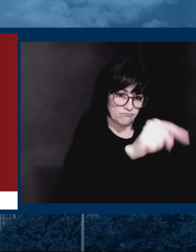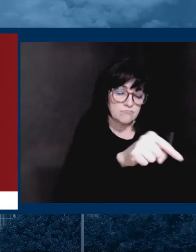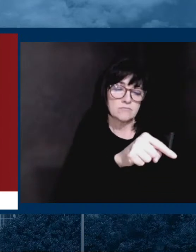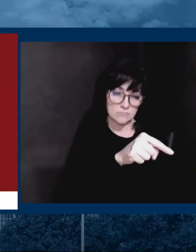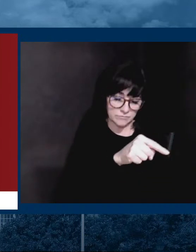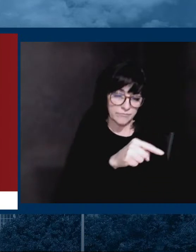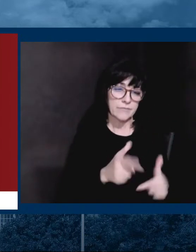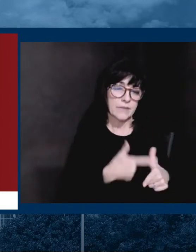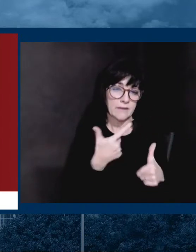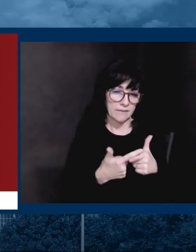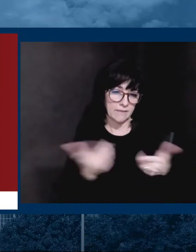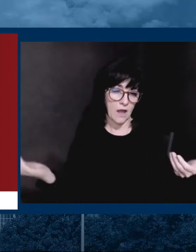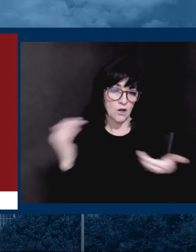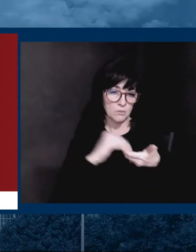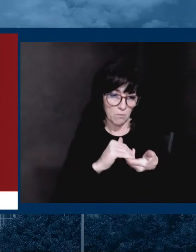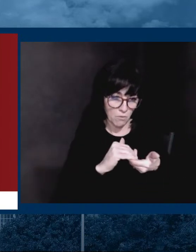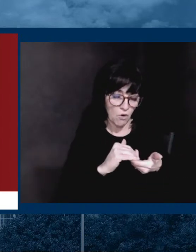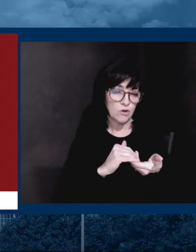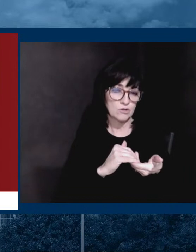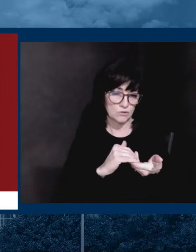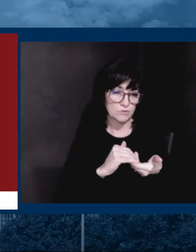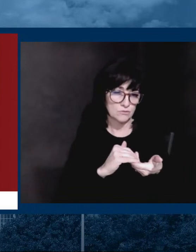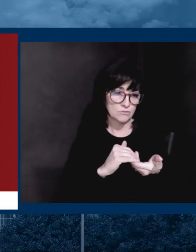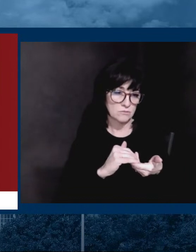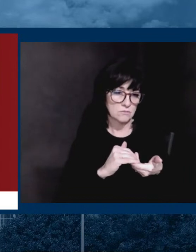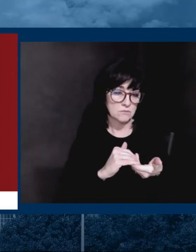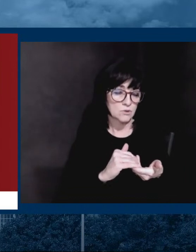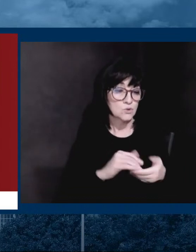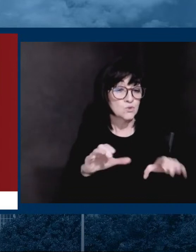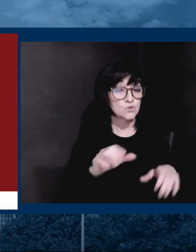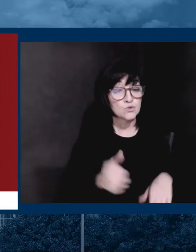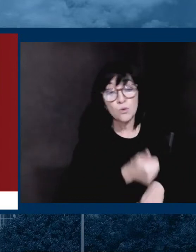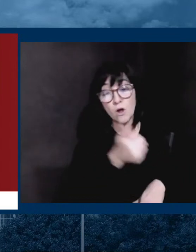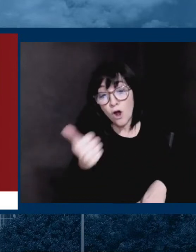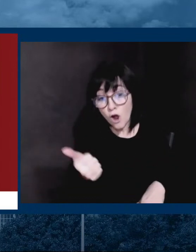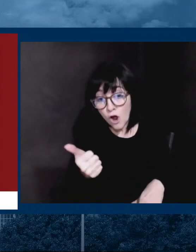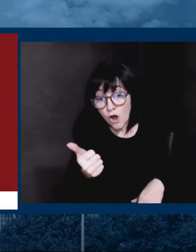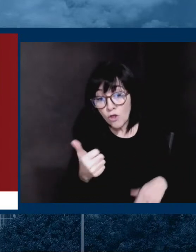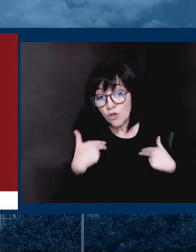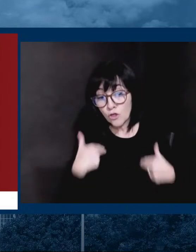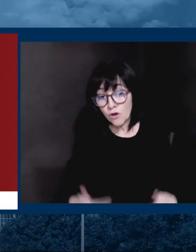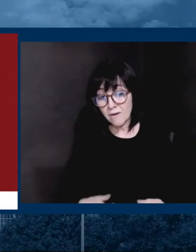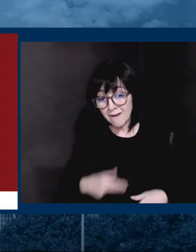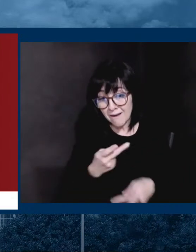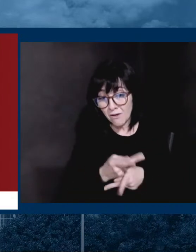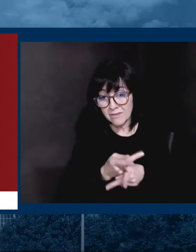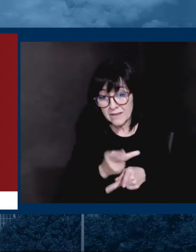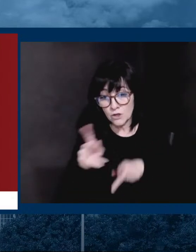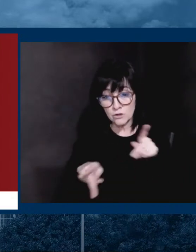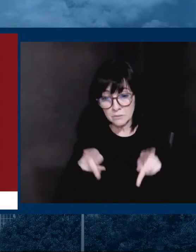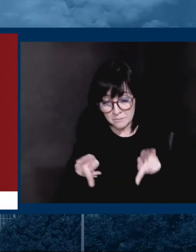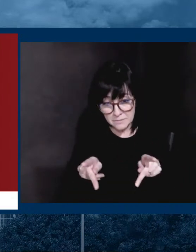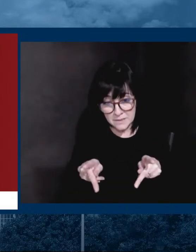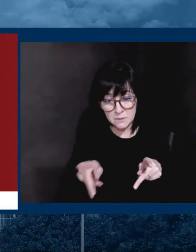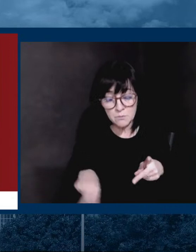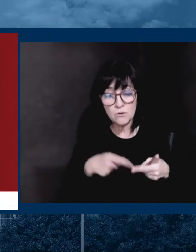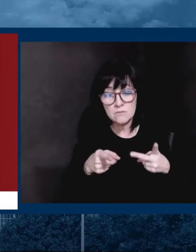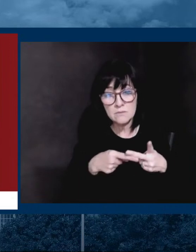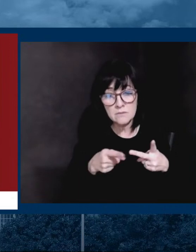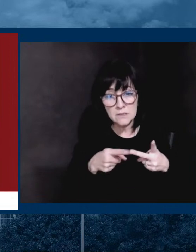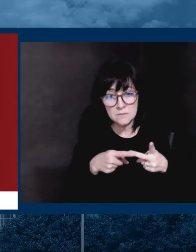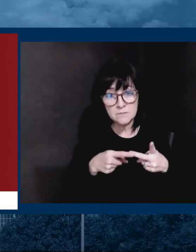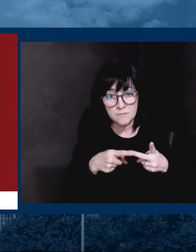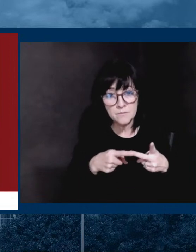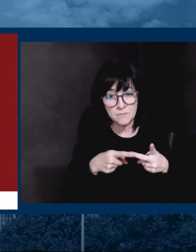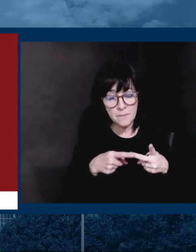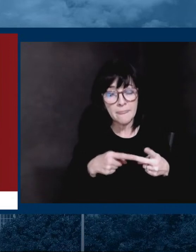us. Hopefully it's at a meaningful level to do other healthcare providers in the community and on to